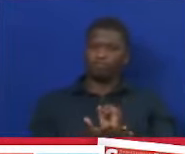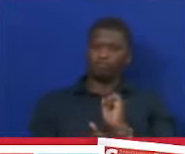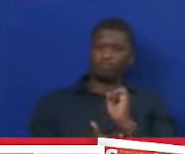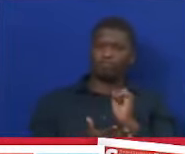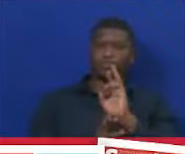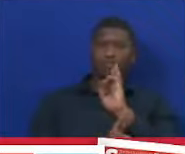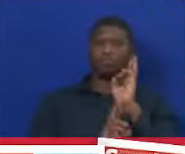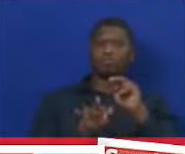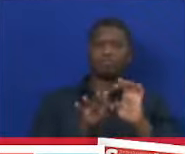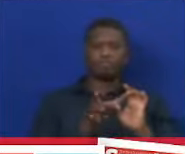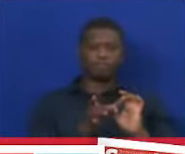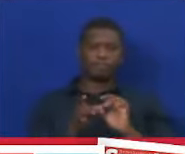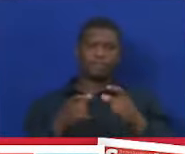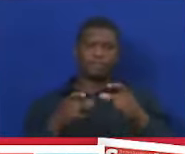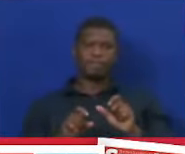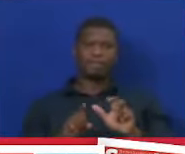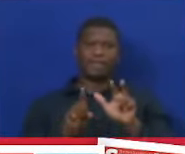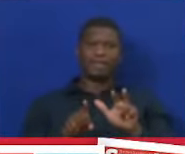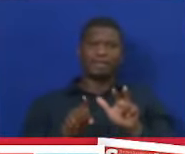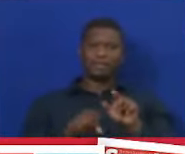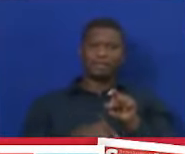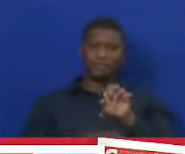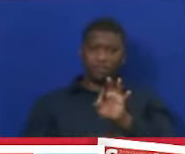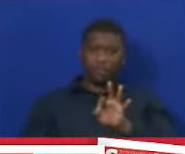Please proceed.